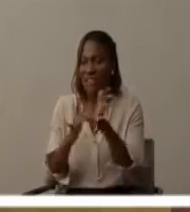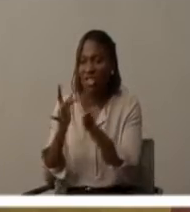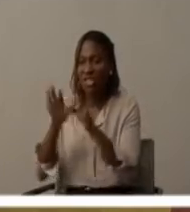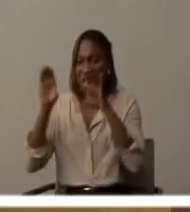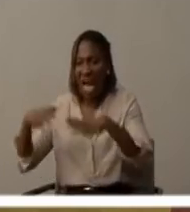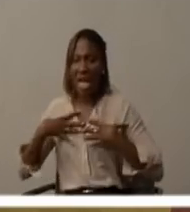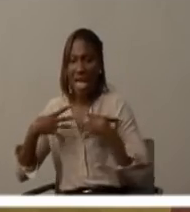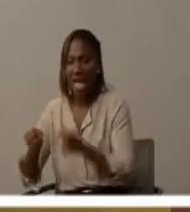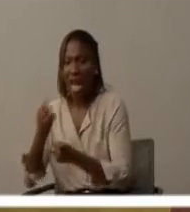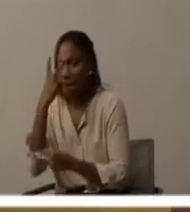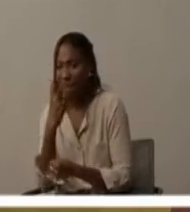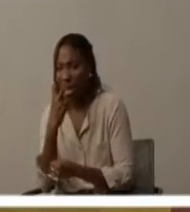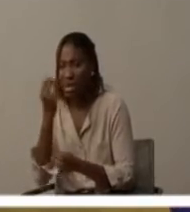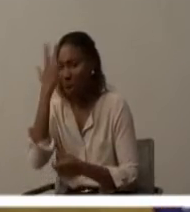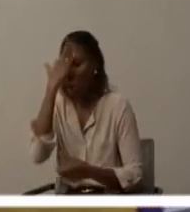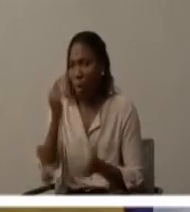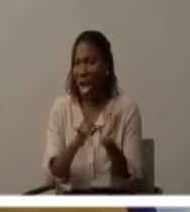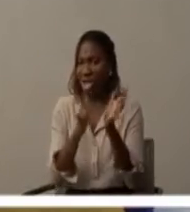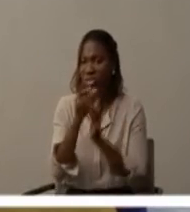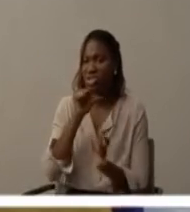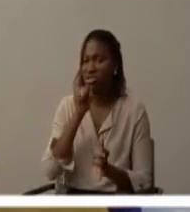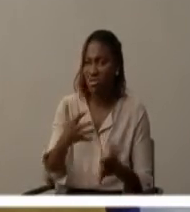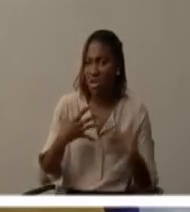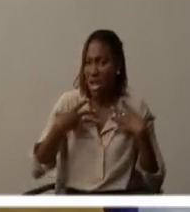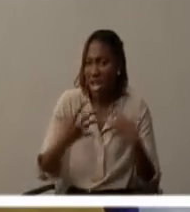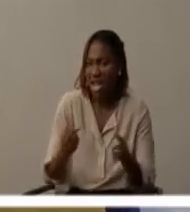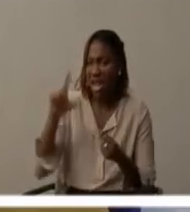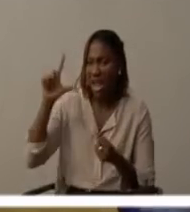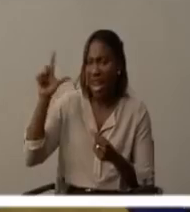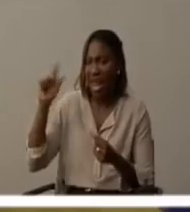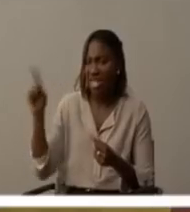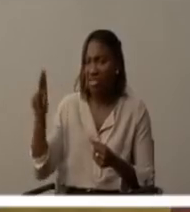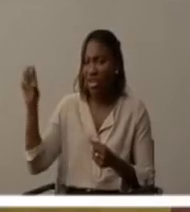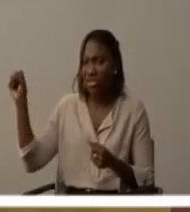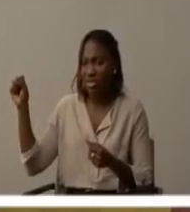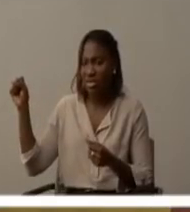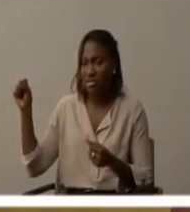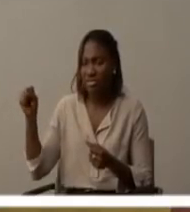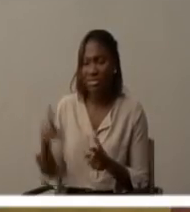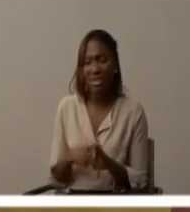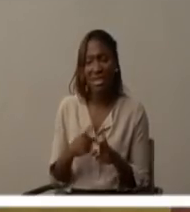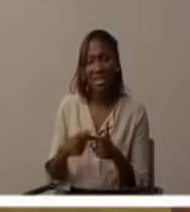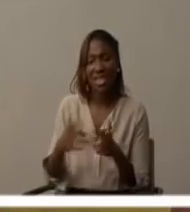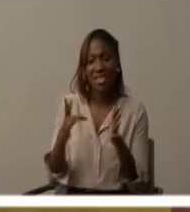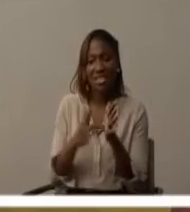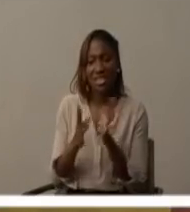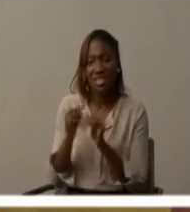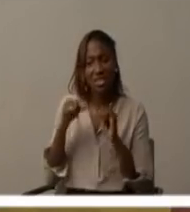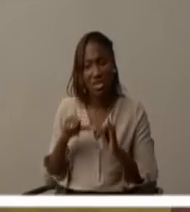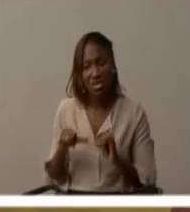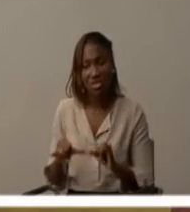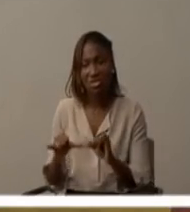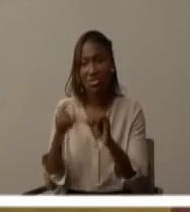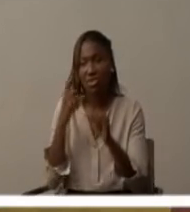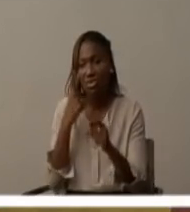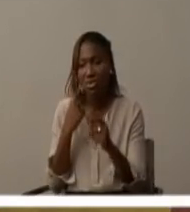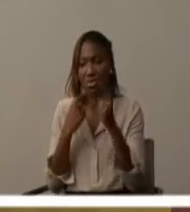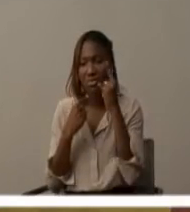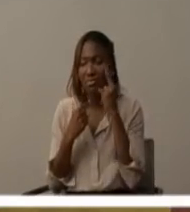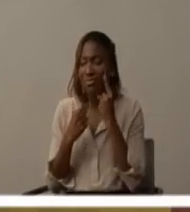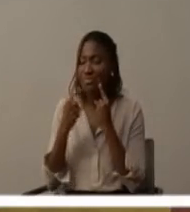one? And Jesus wept. And Jesus continues to weep. As a human